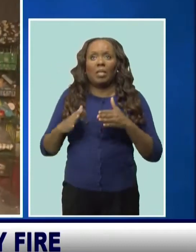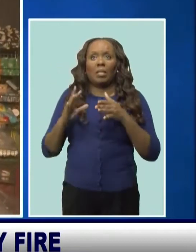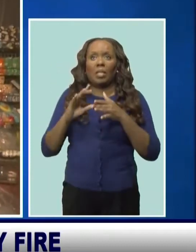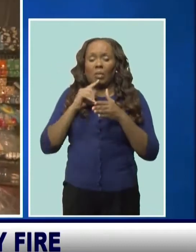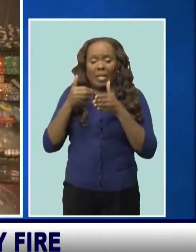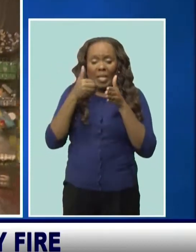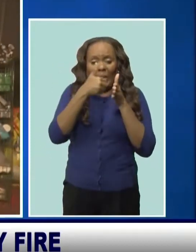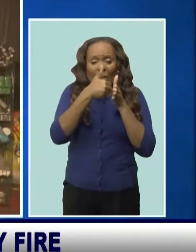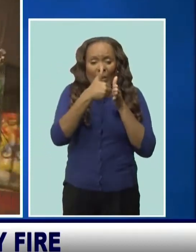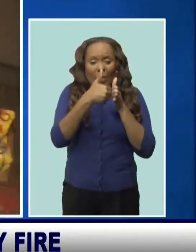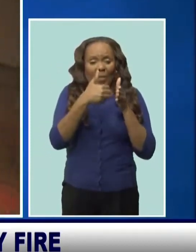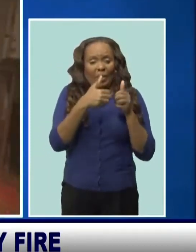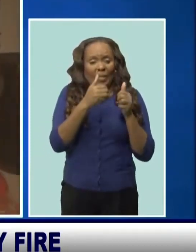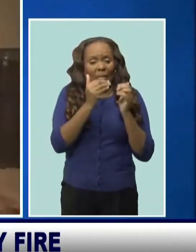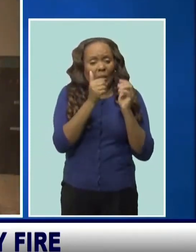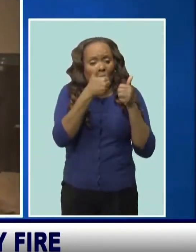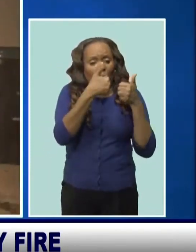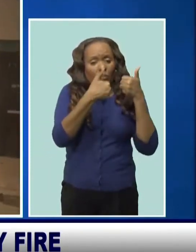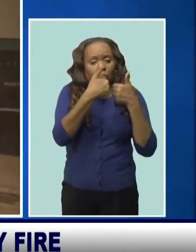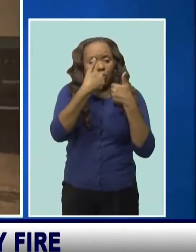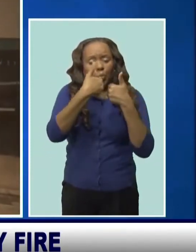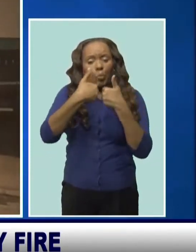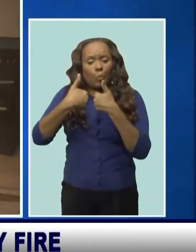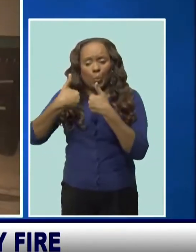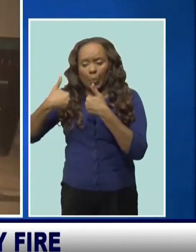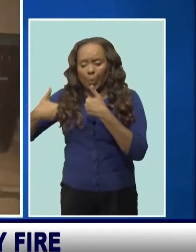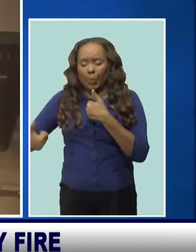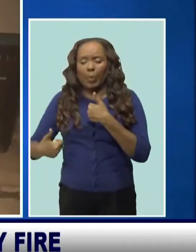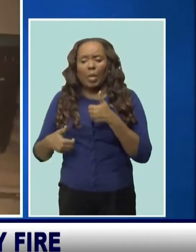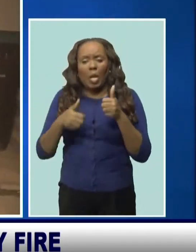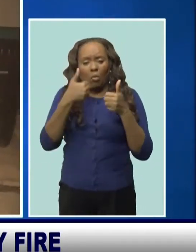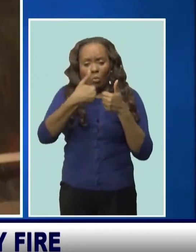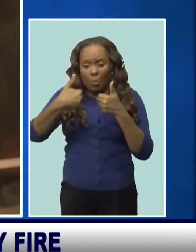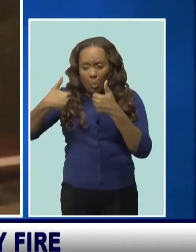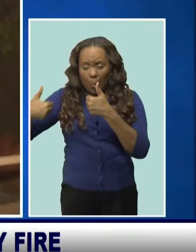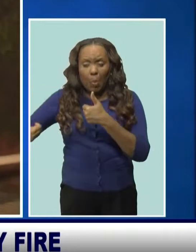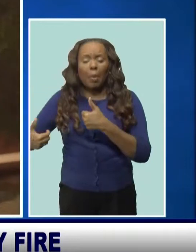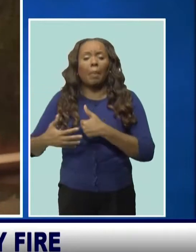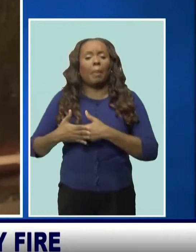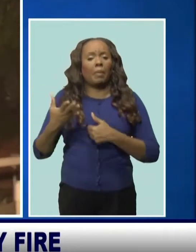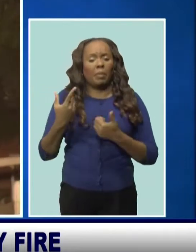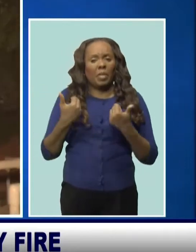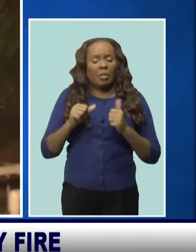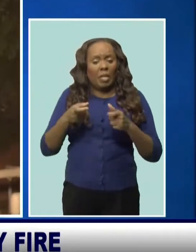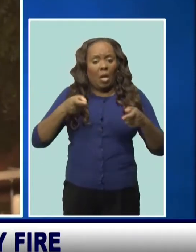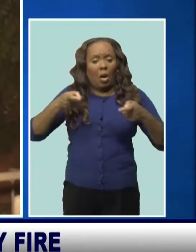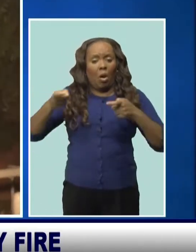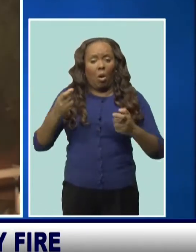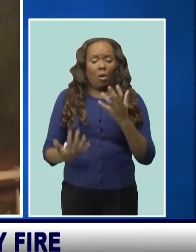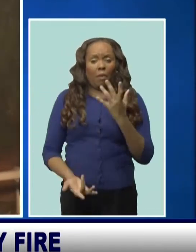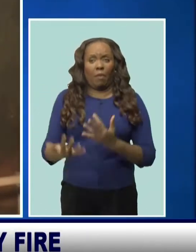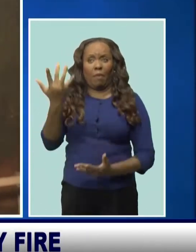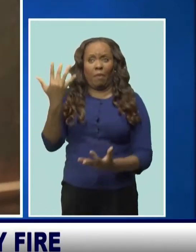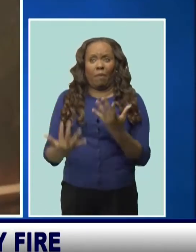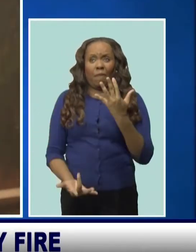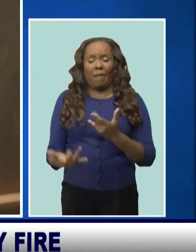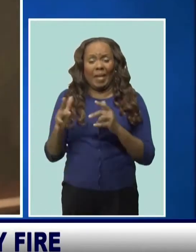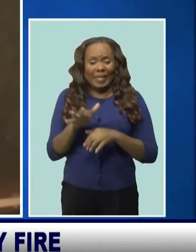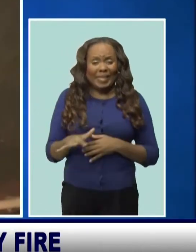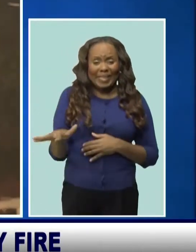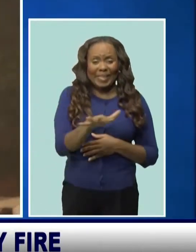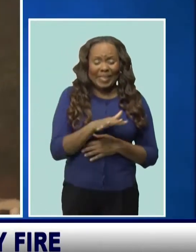and to be able to contain the fire in this area, in the space that we were able to